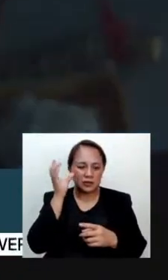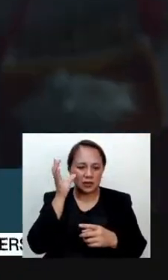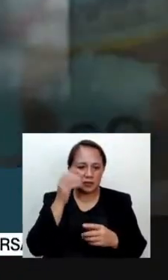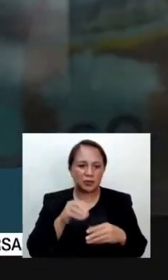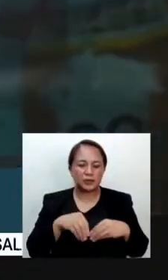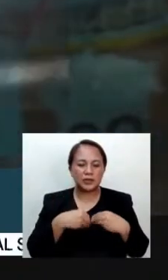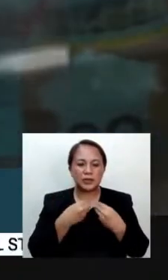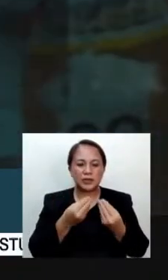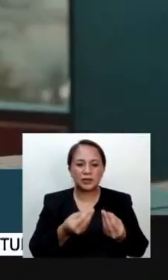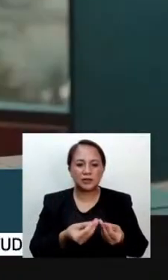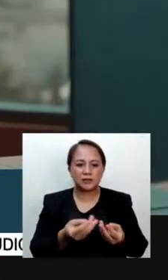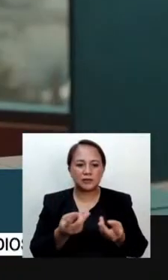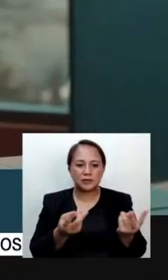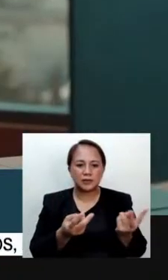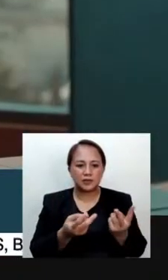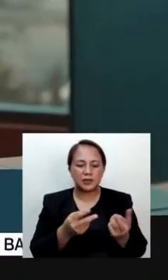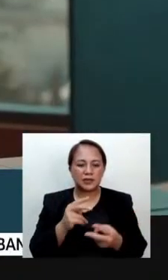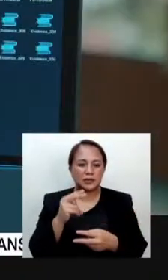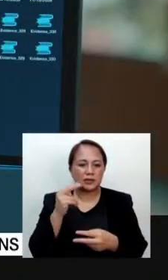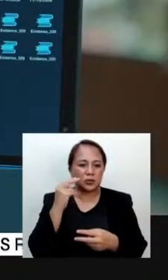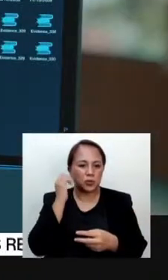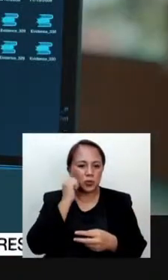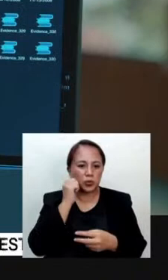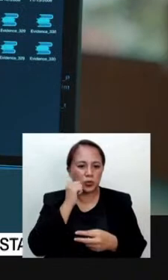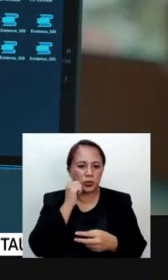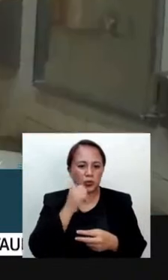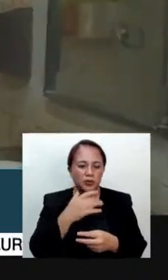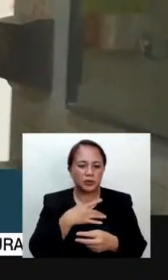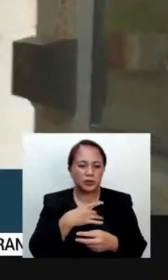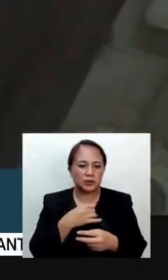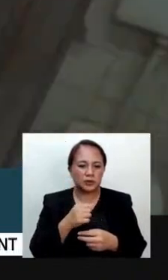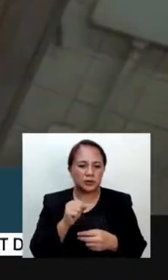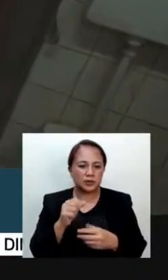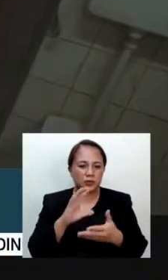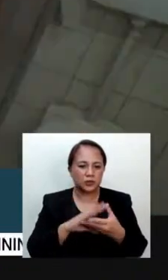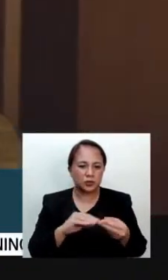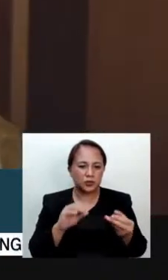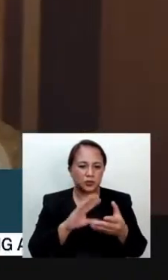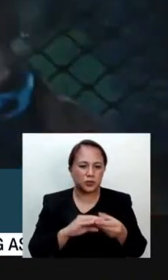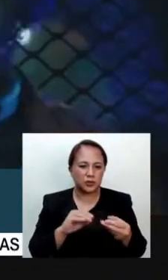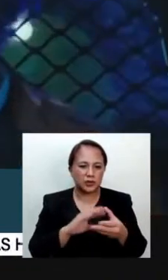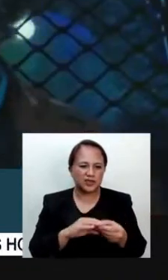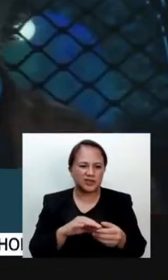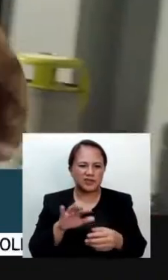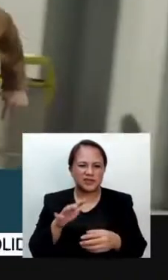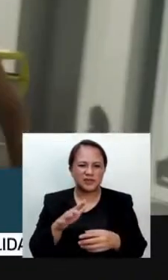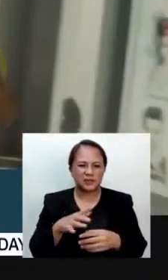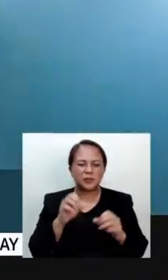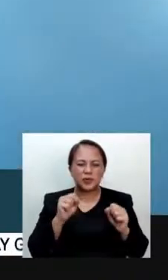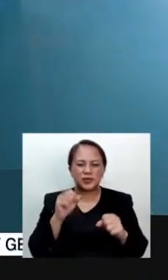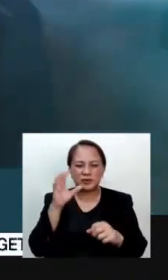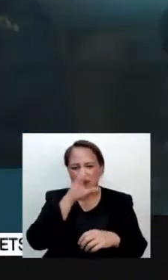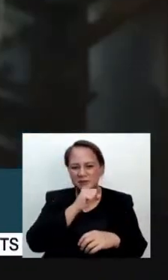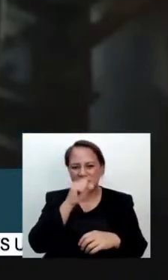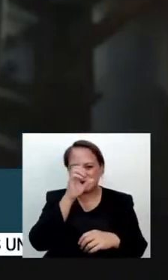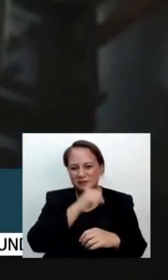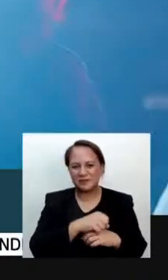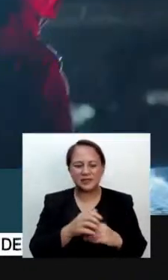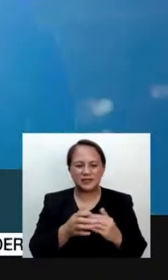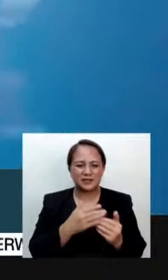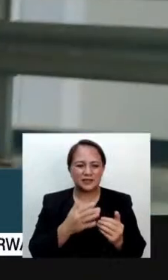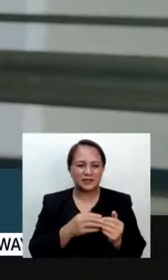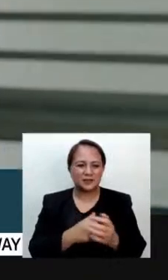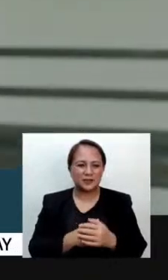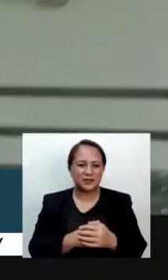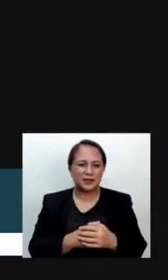Casino Royale. And Neeson is always game, even though the story is a bit predictable. Bottom